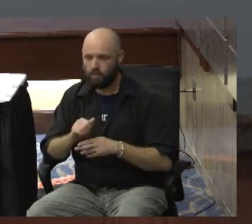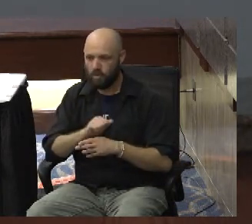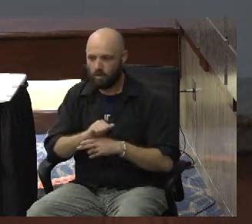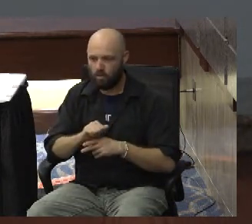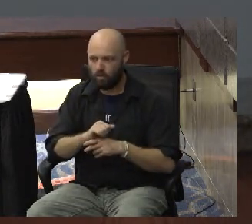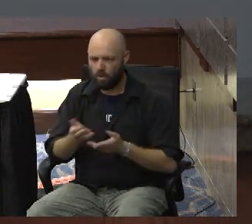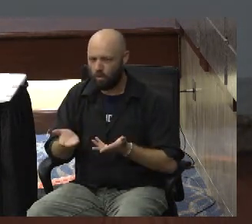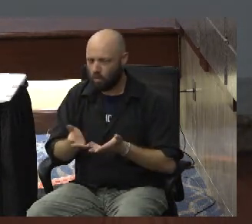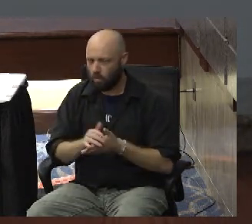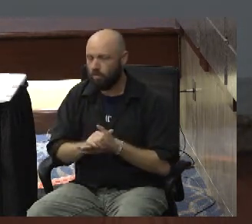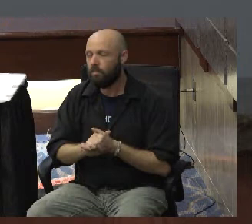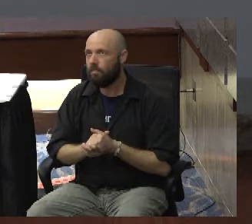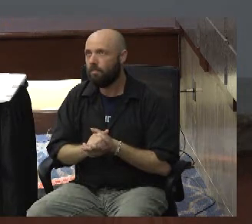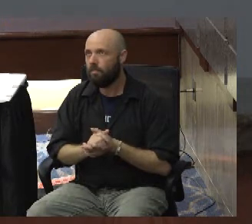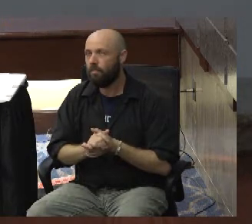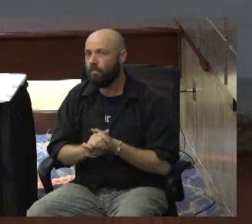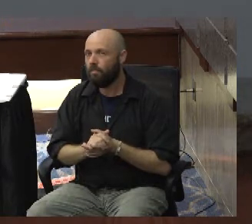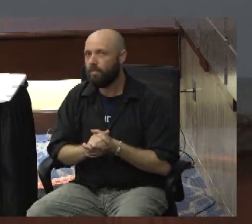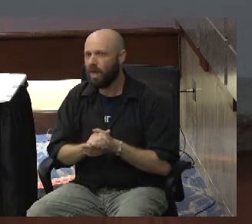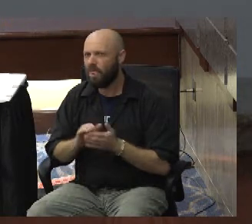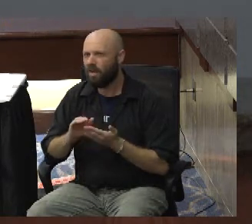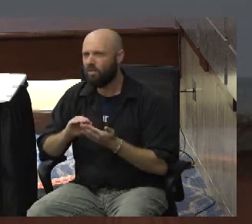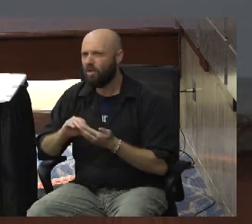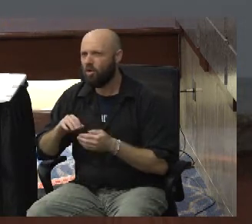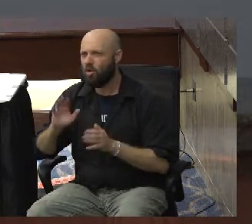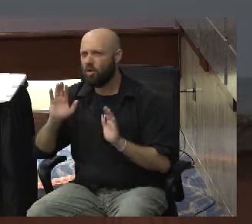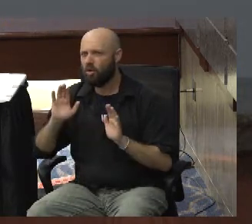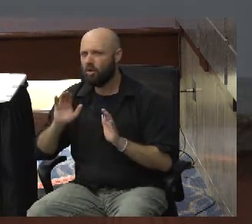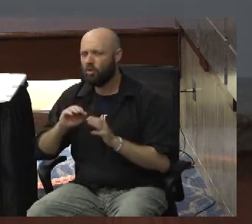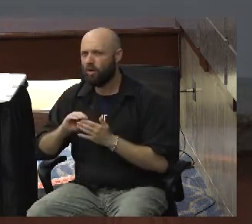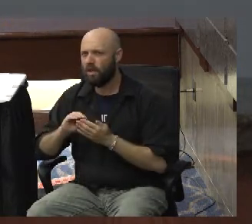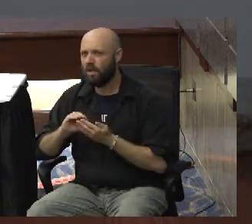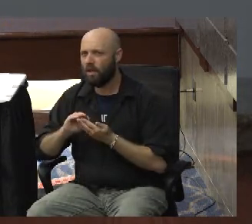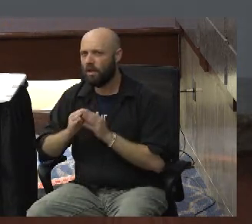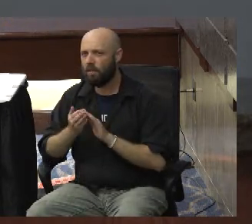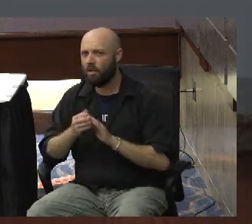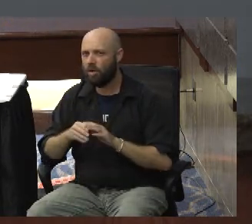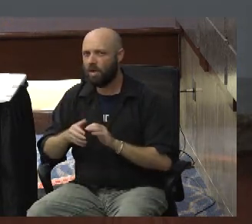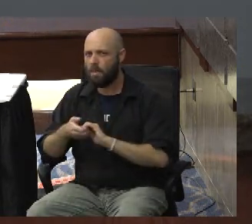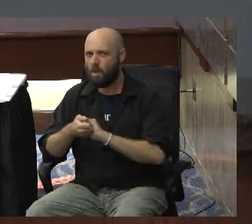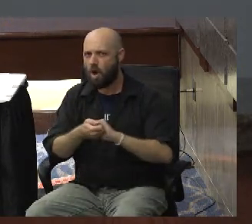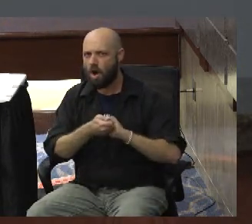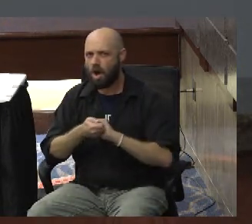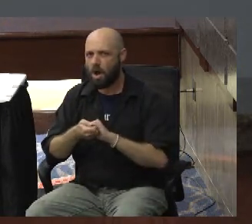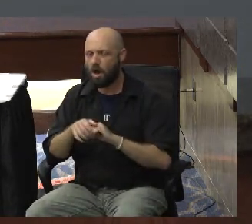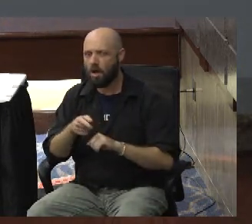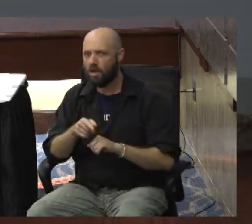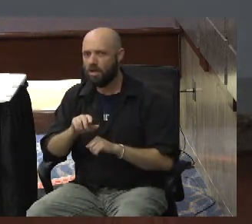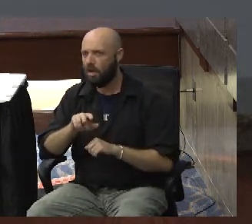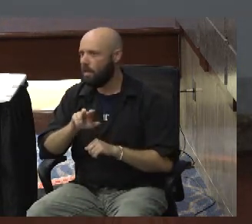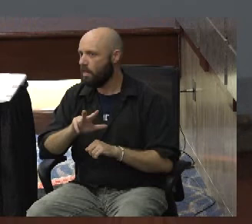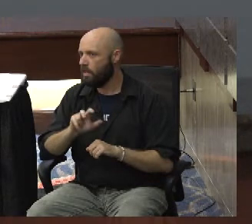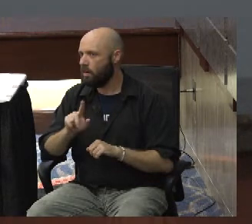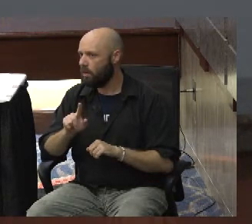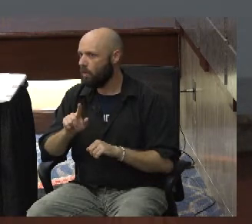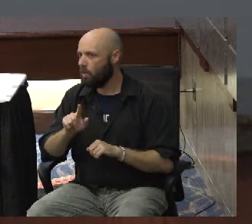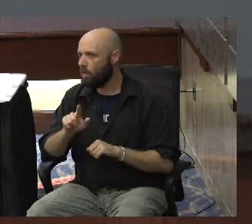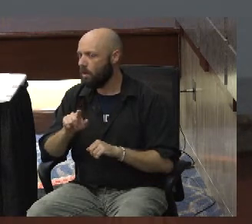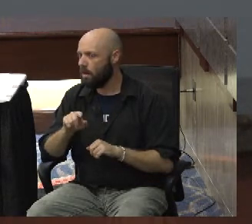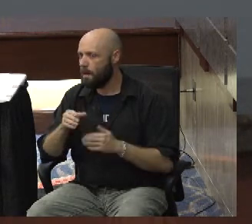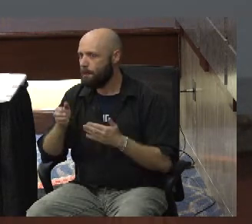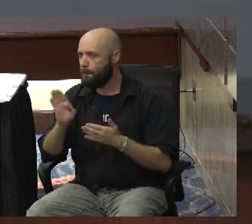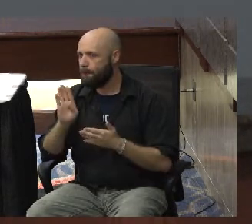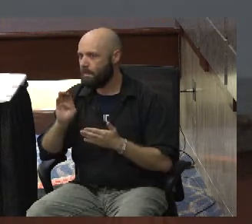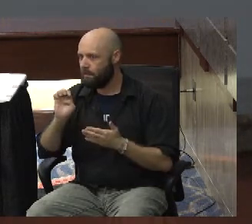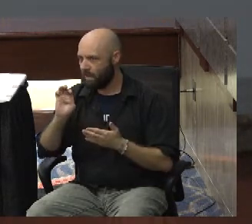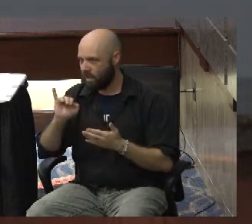Waco. They've been a great community partner. I totally support this $31 million investment that they're making in our city.